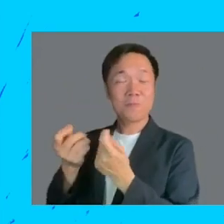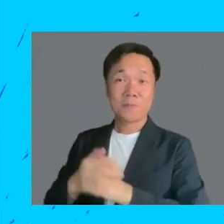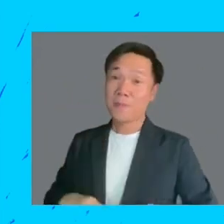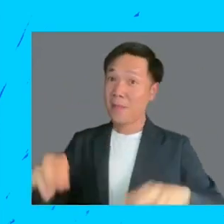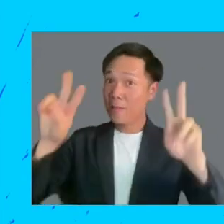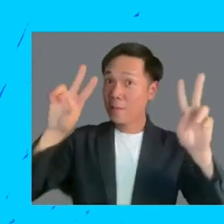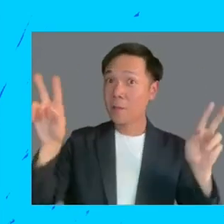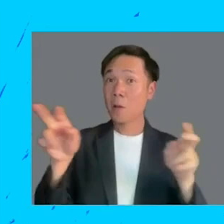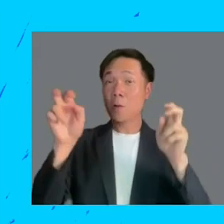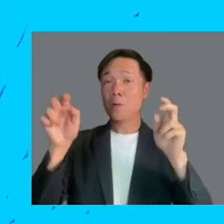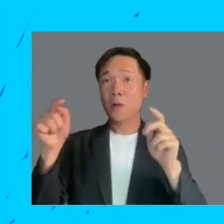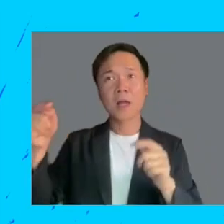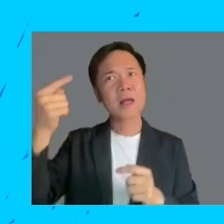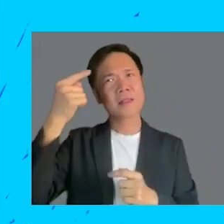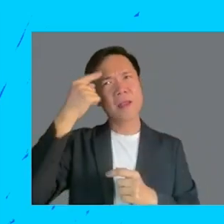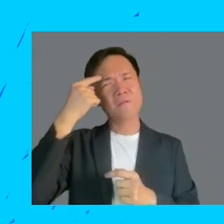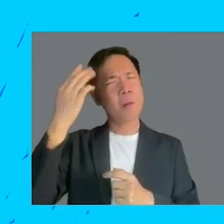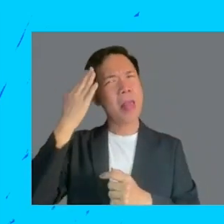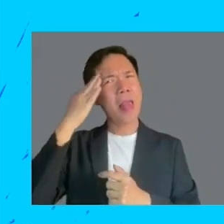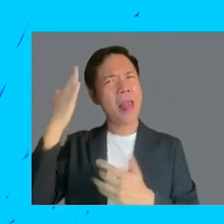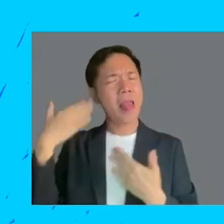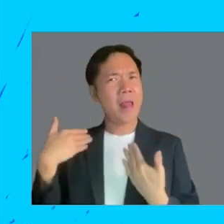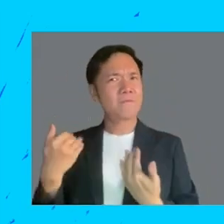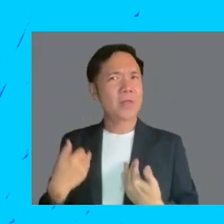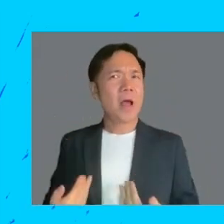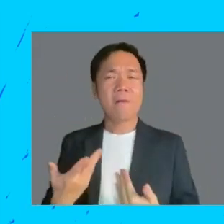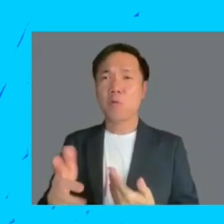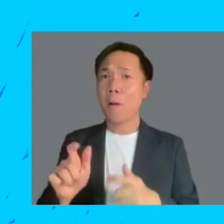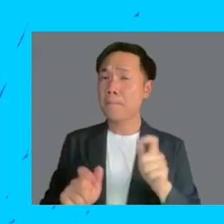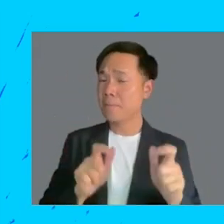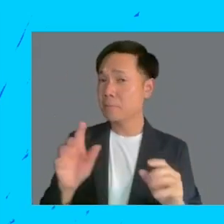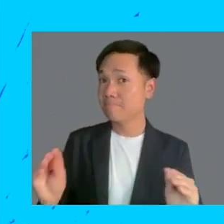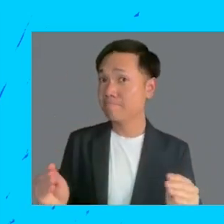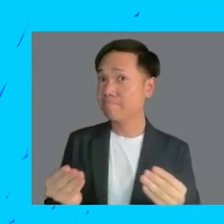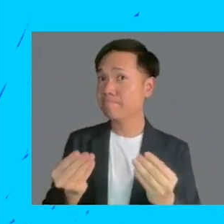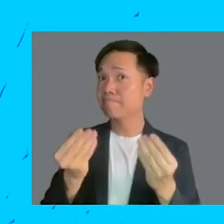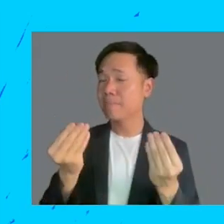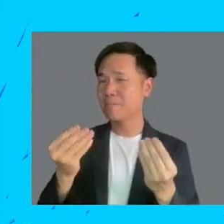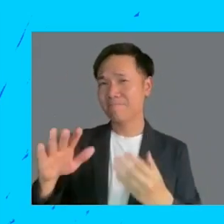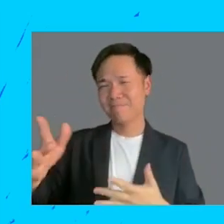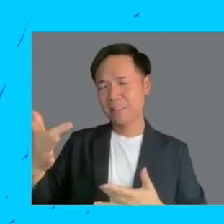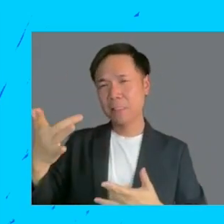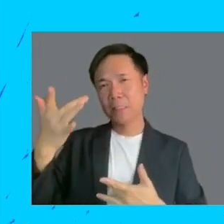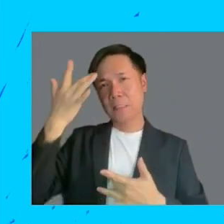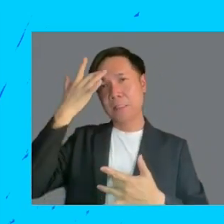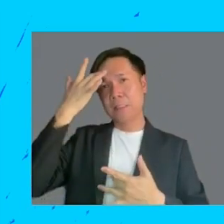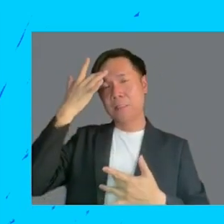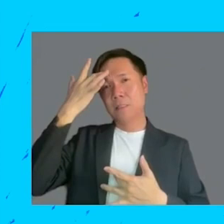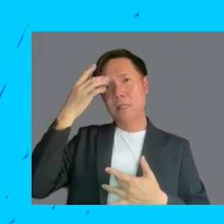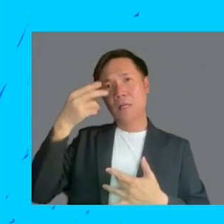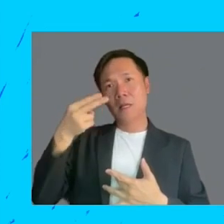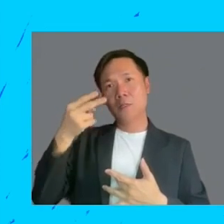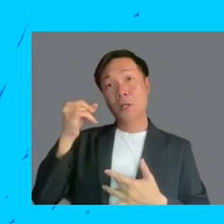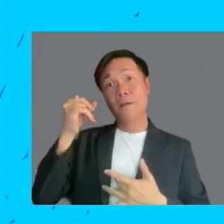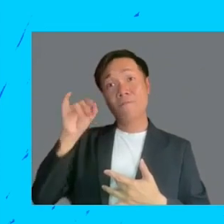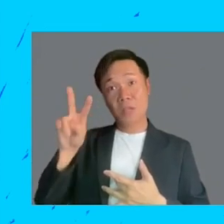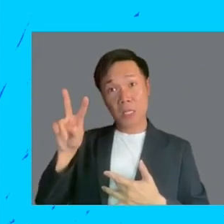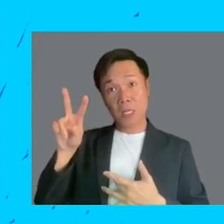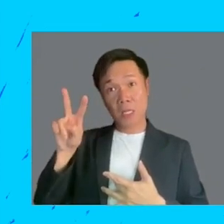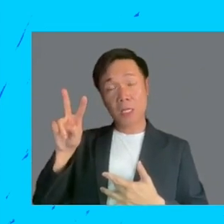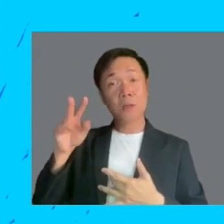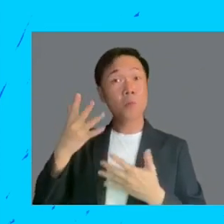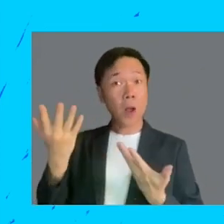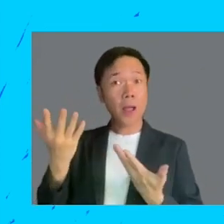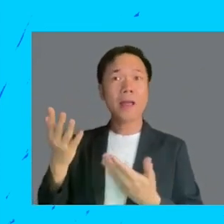the diverse unmet health and well-being needs of young people affected by HIV in sub-Saharan Africa.